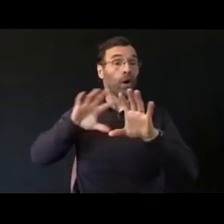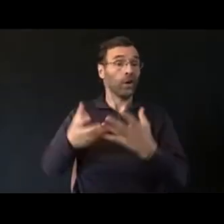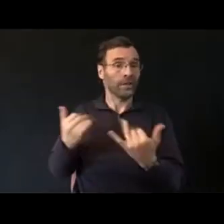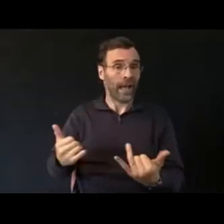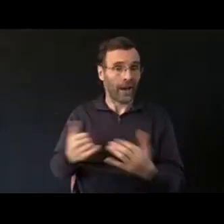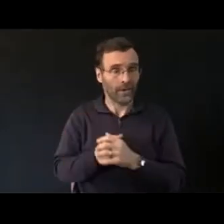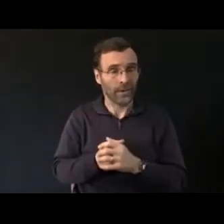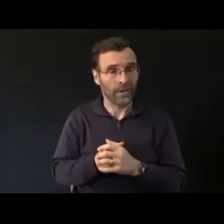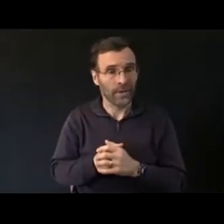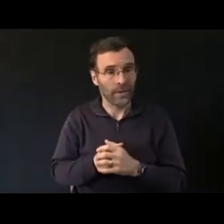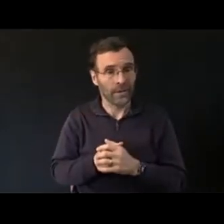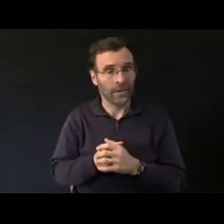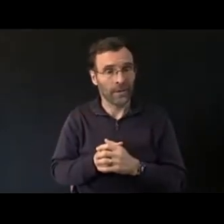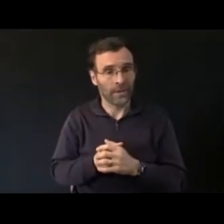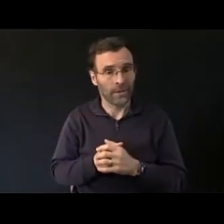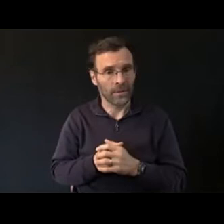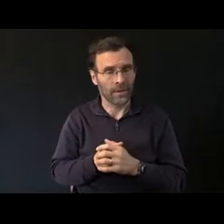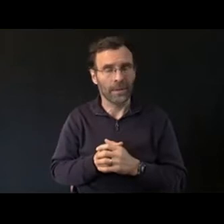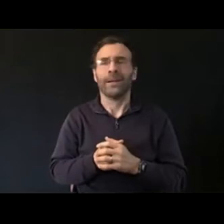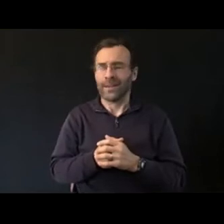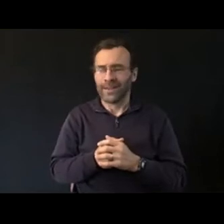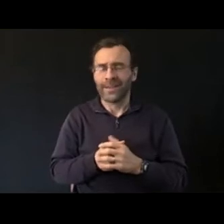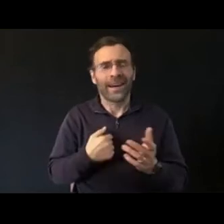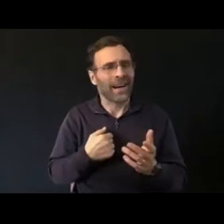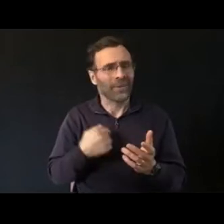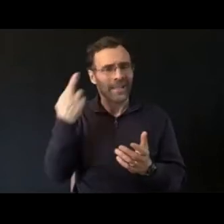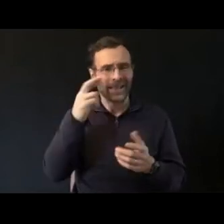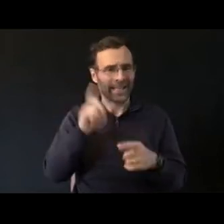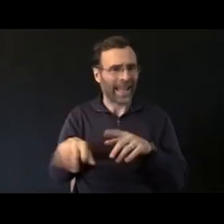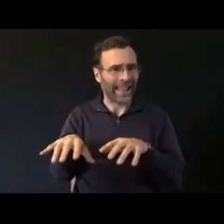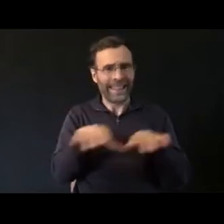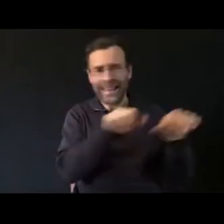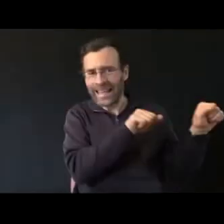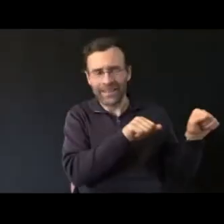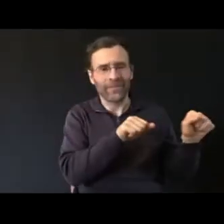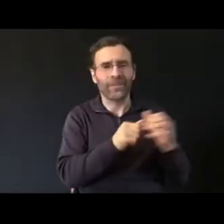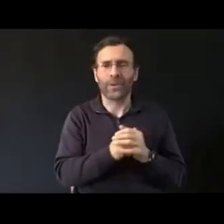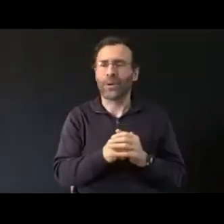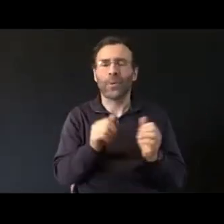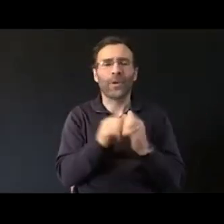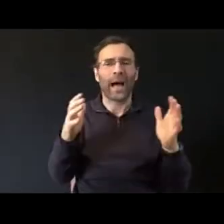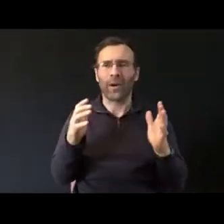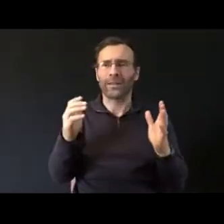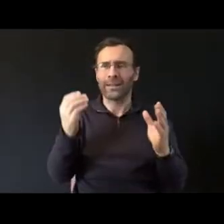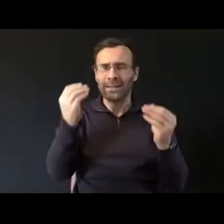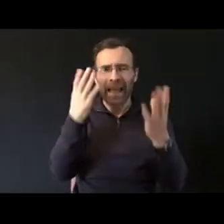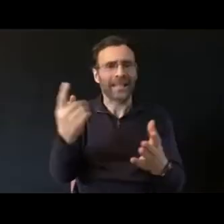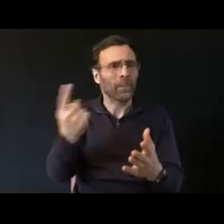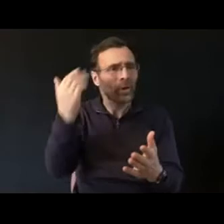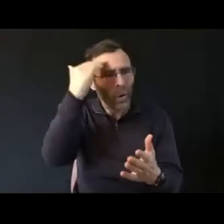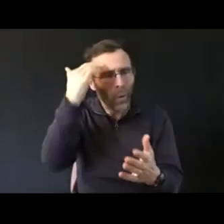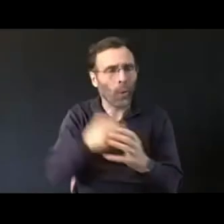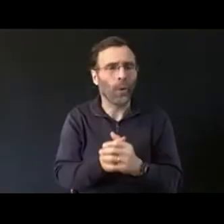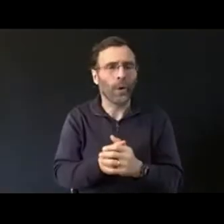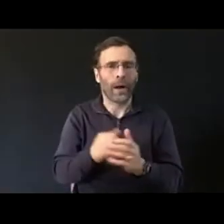need to be here more often? I can't really go and leave off without letting somebody know, or maybe getting care for